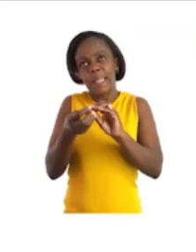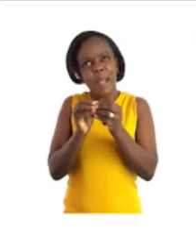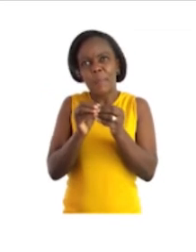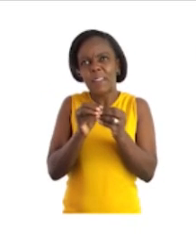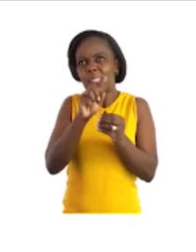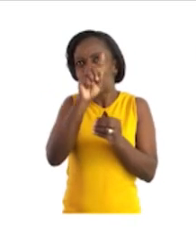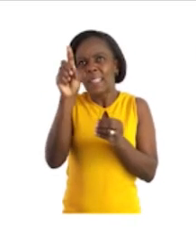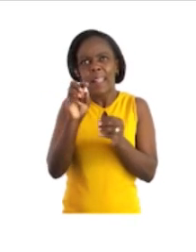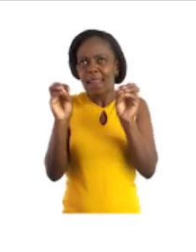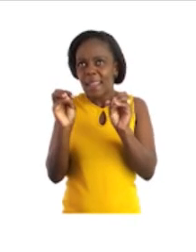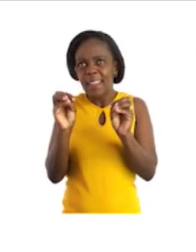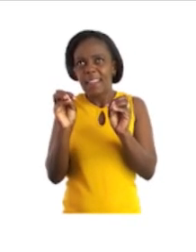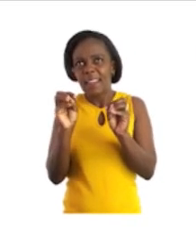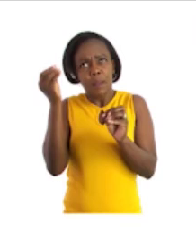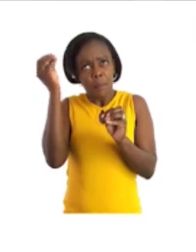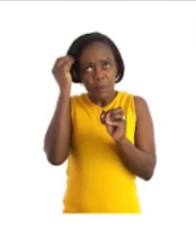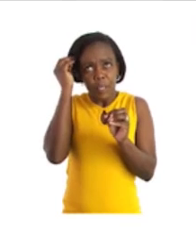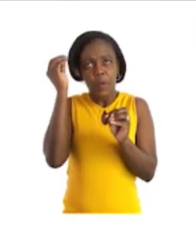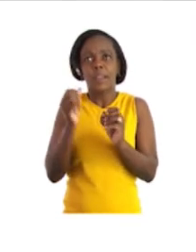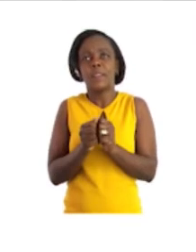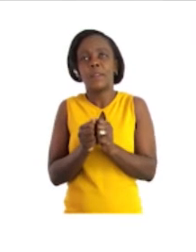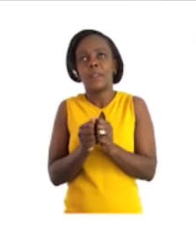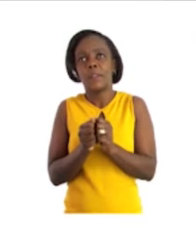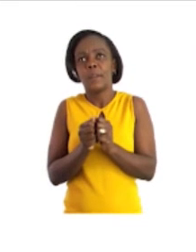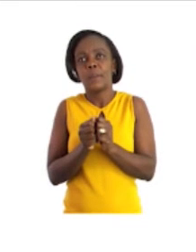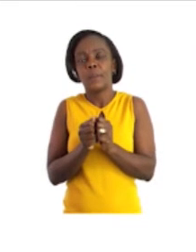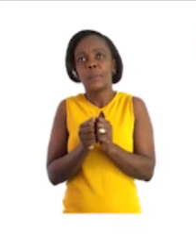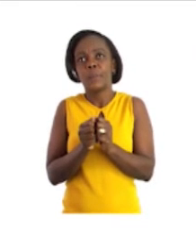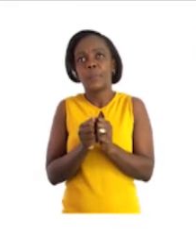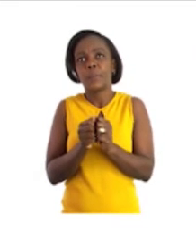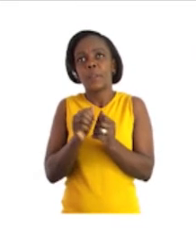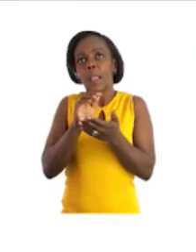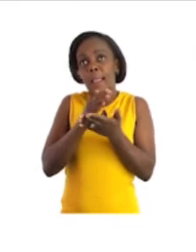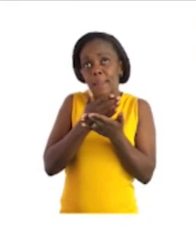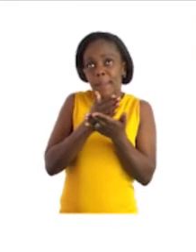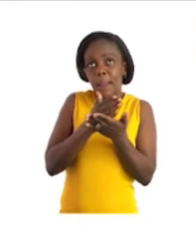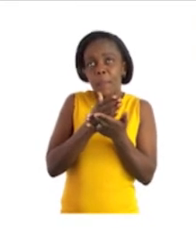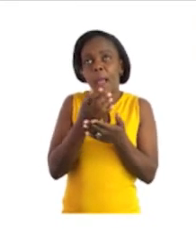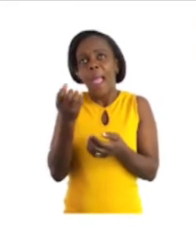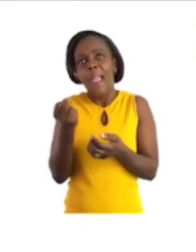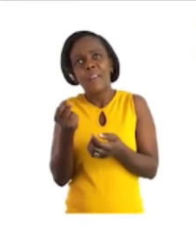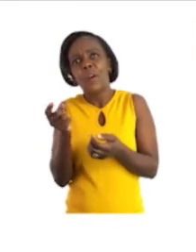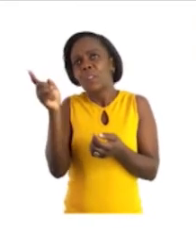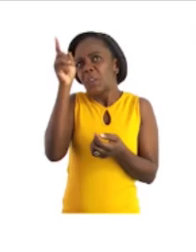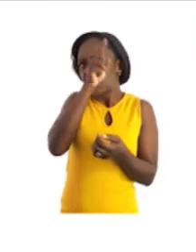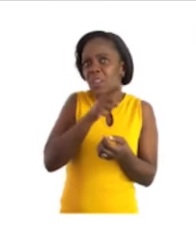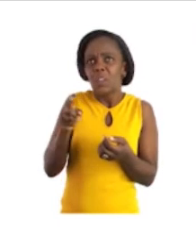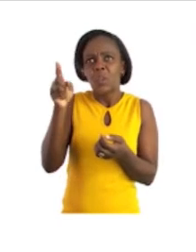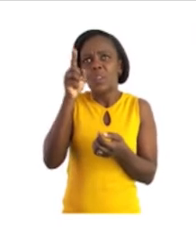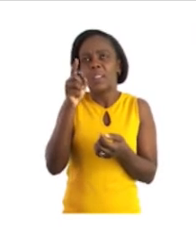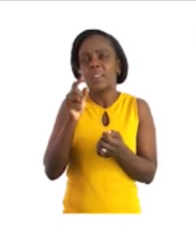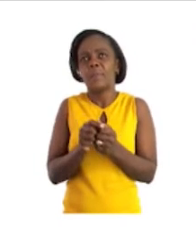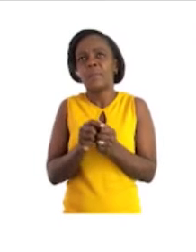all the clocks will have numbers like this one. Some clocks will just be drawn circles, but the clock itself,